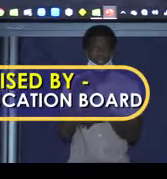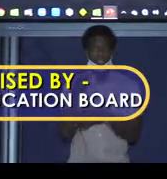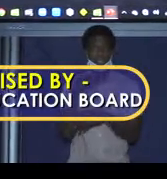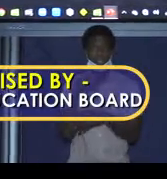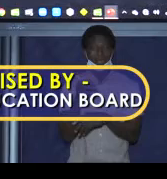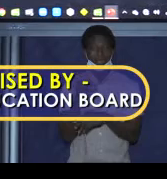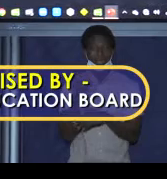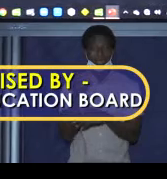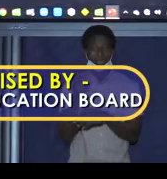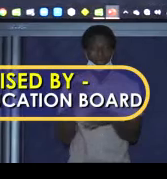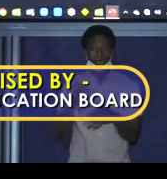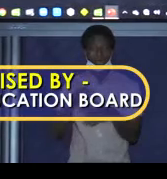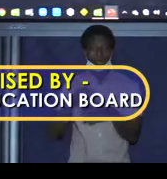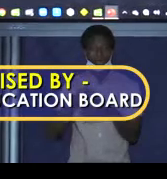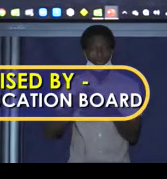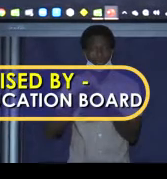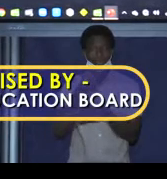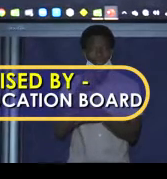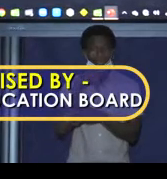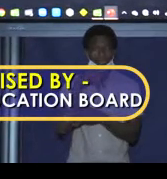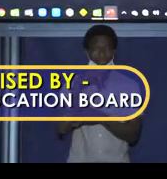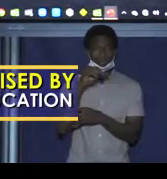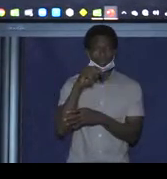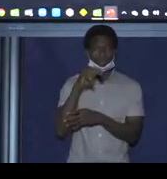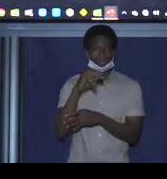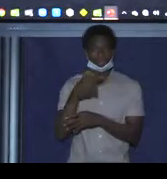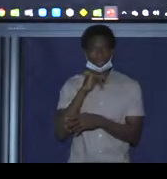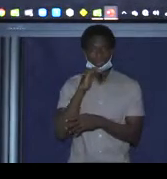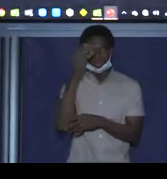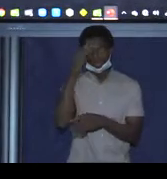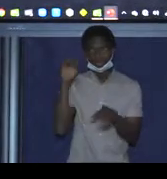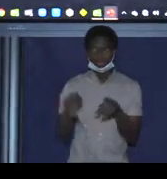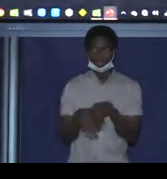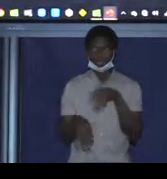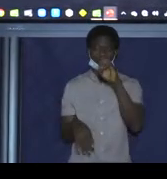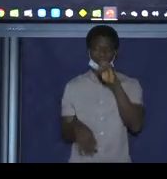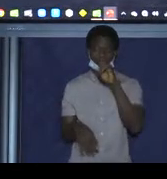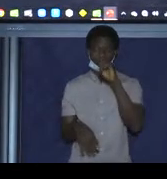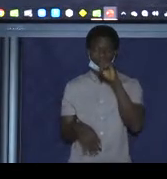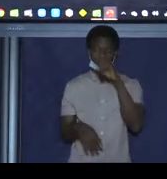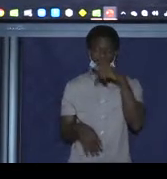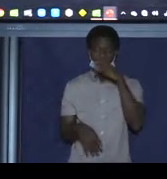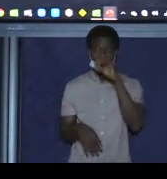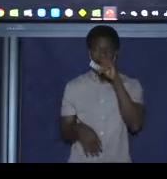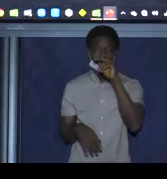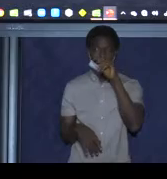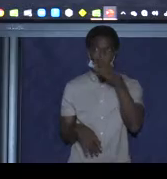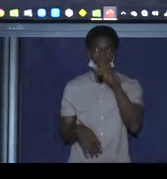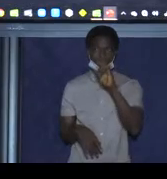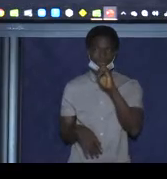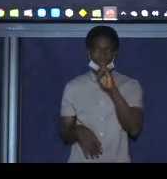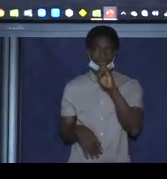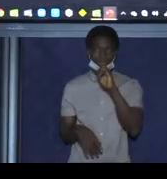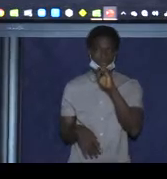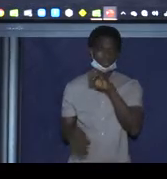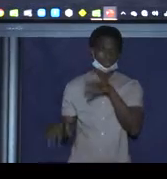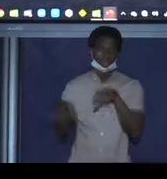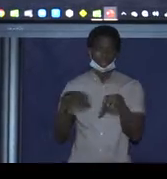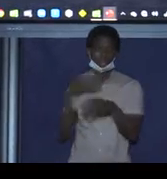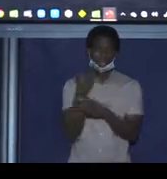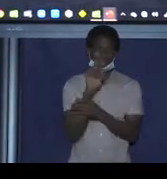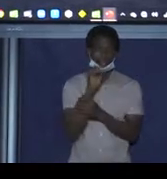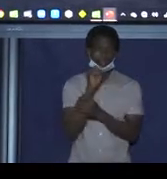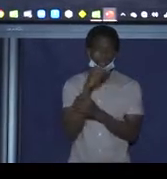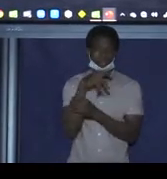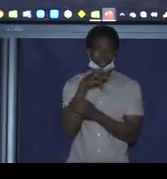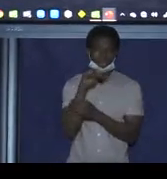practice of spying is known as espionage. Yes, espionage. The act or